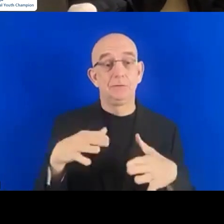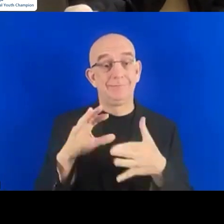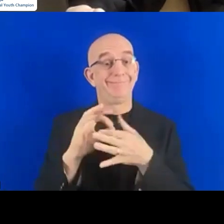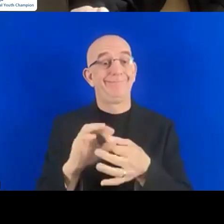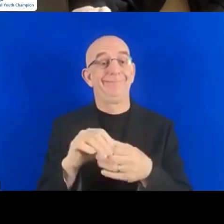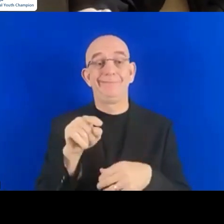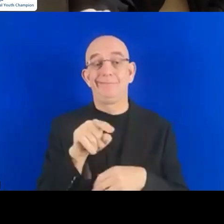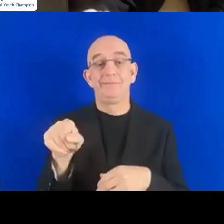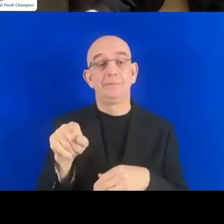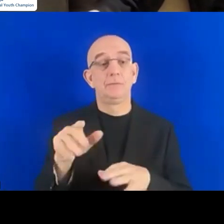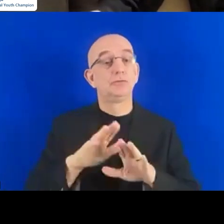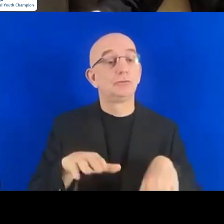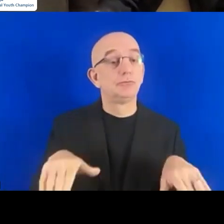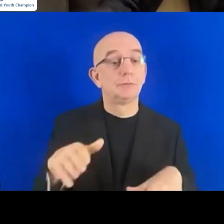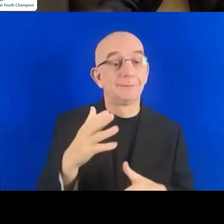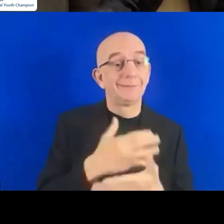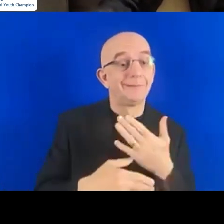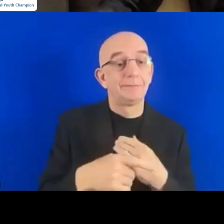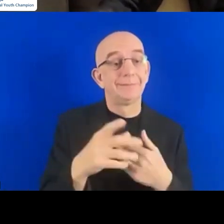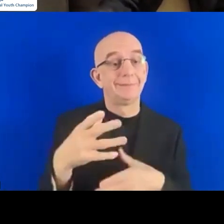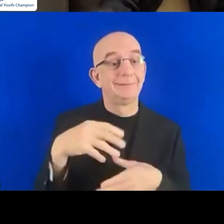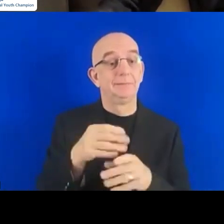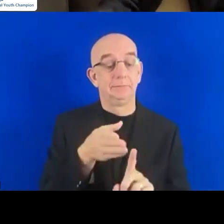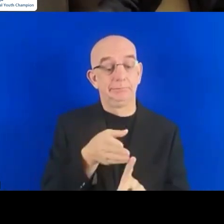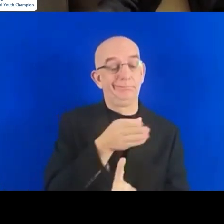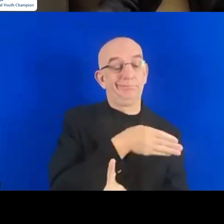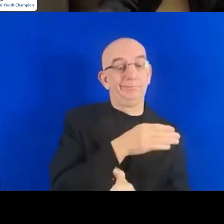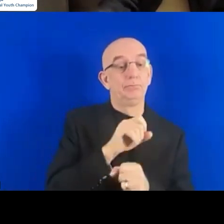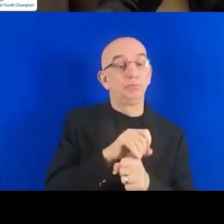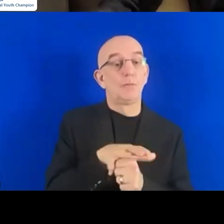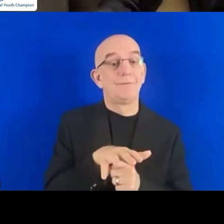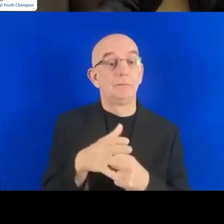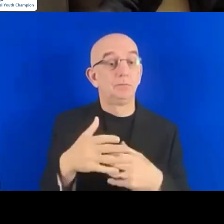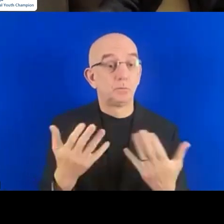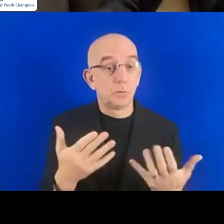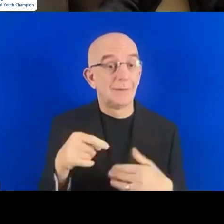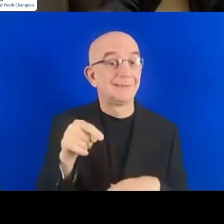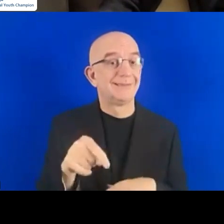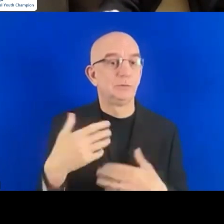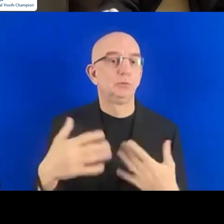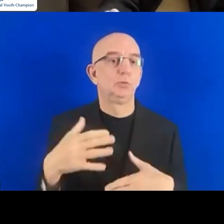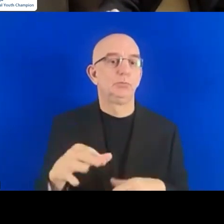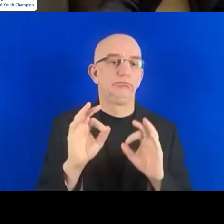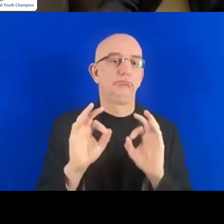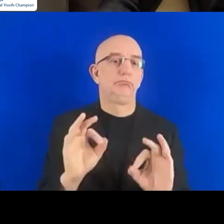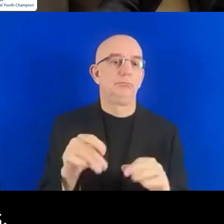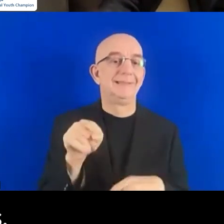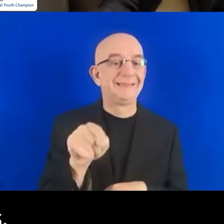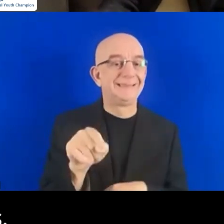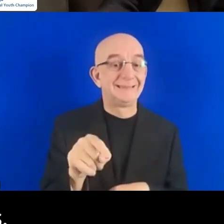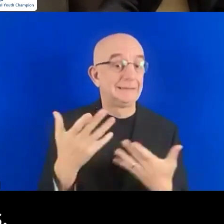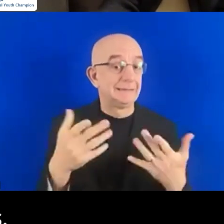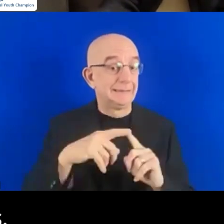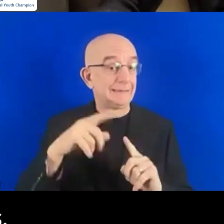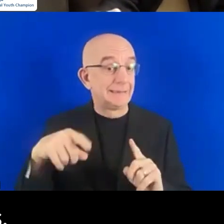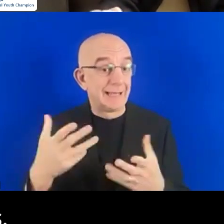for sure, or is that still an assumption we're having? I don't have particular statistics.